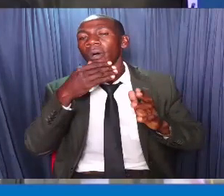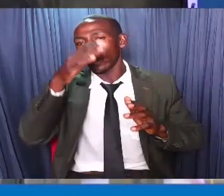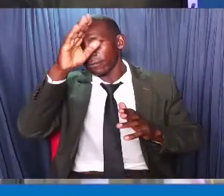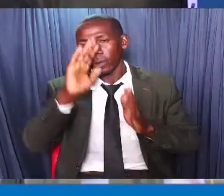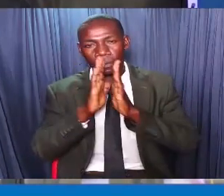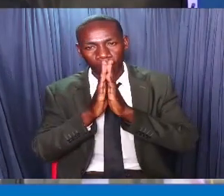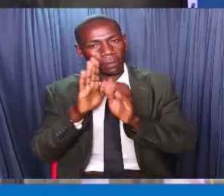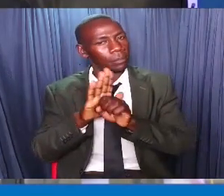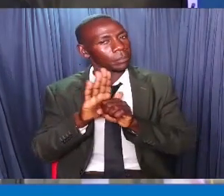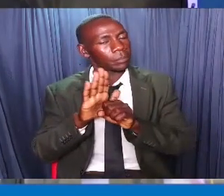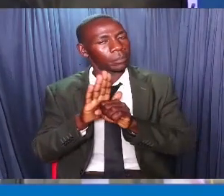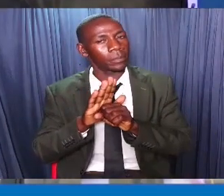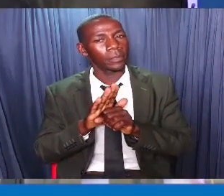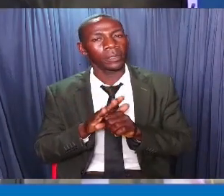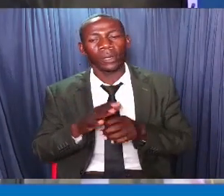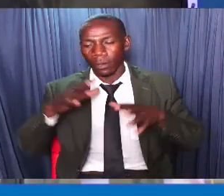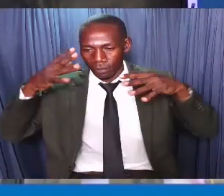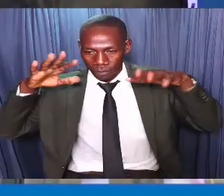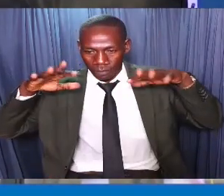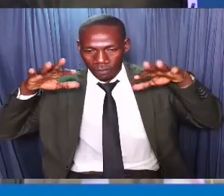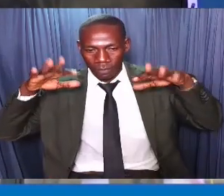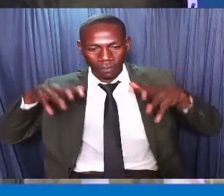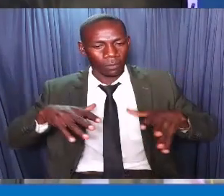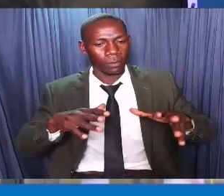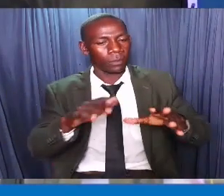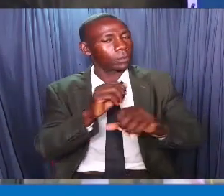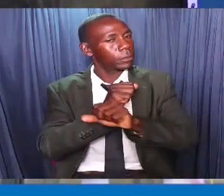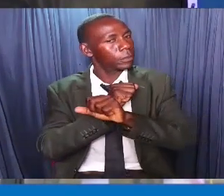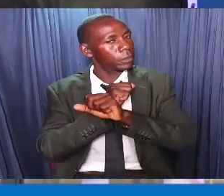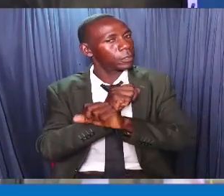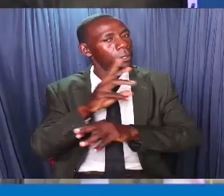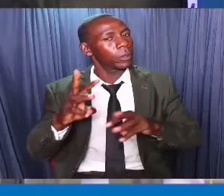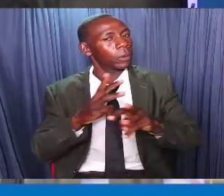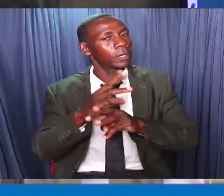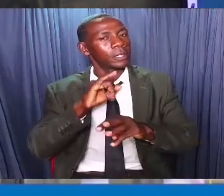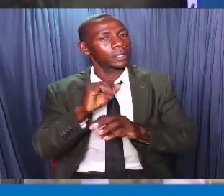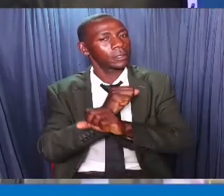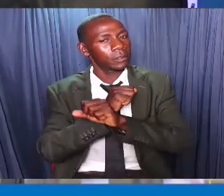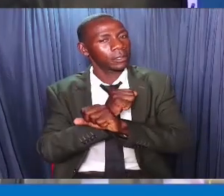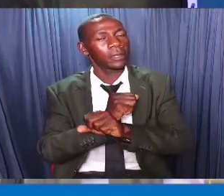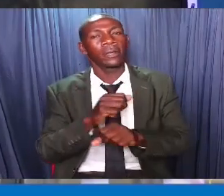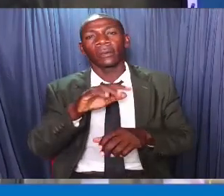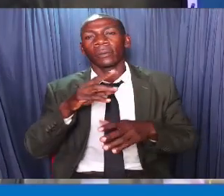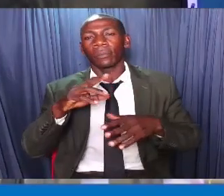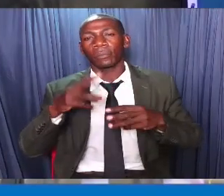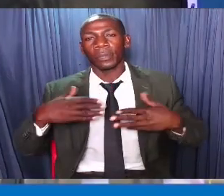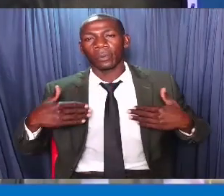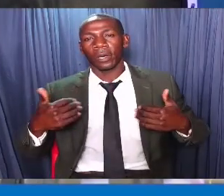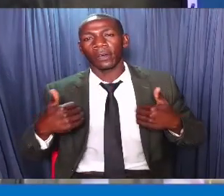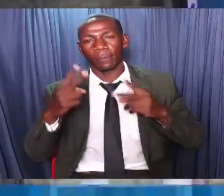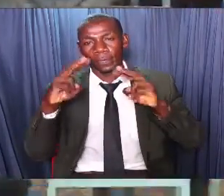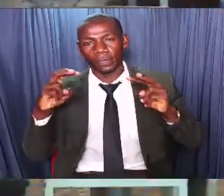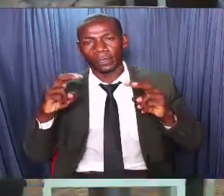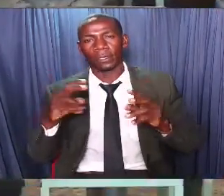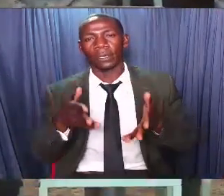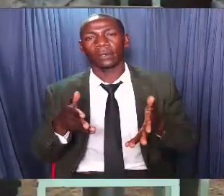The servant of God prayed so much. Jamani mafuriko yameenda, yametulia, dunia imetulia, watu wana amani. The floods have gone away and people have